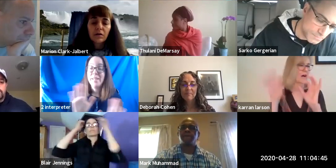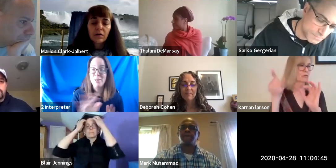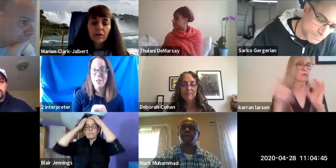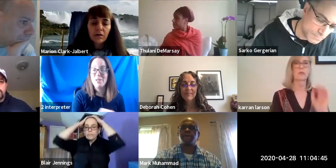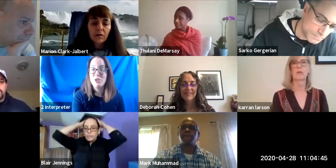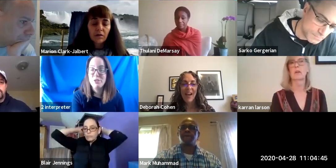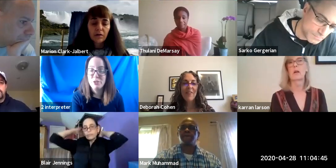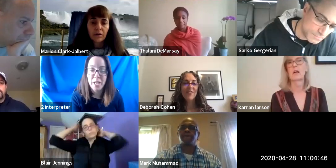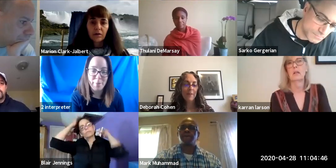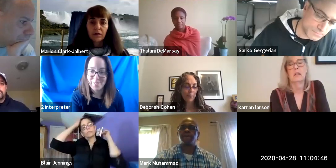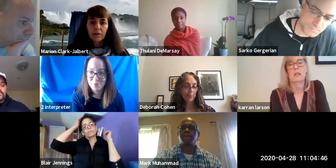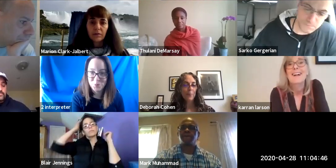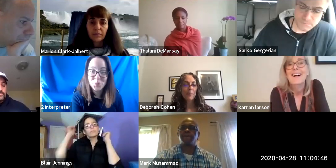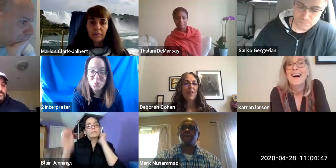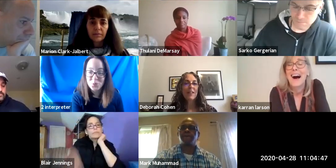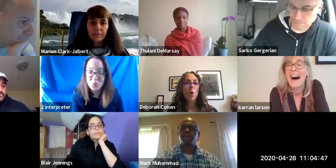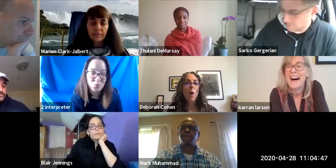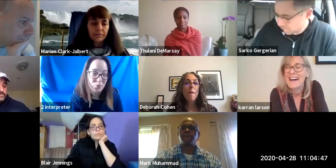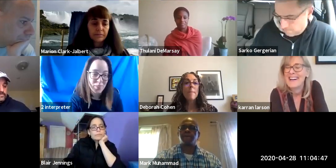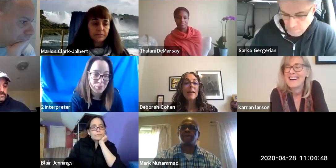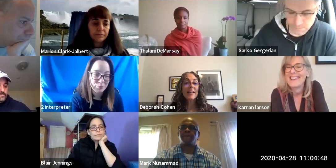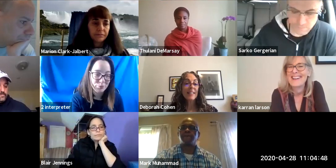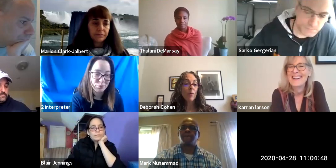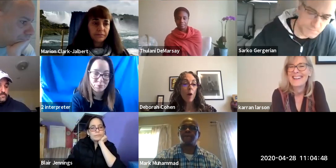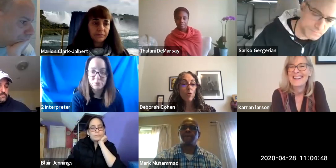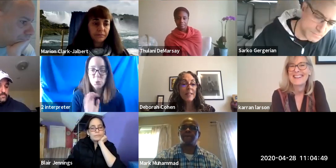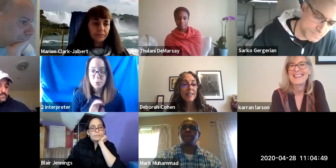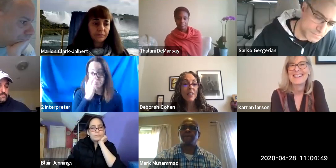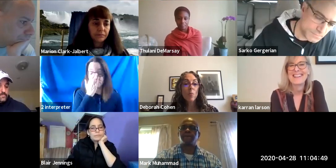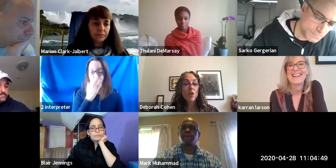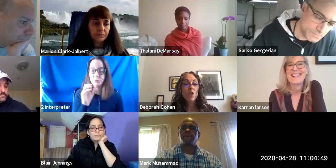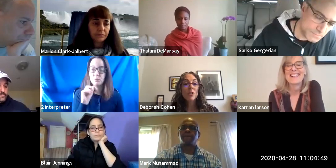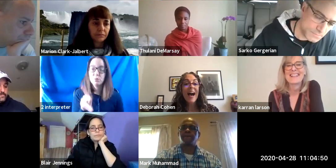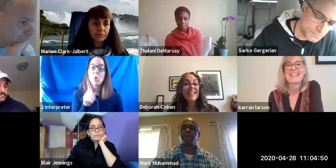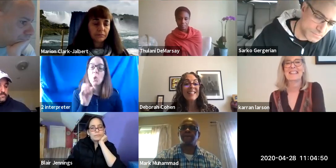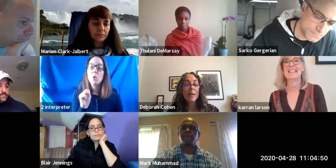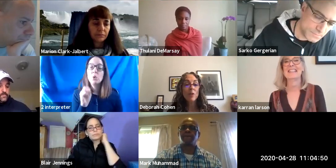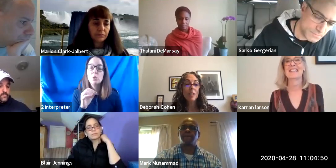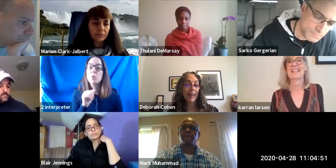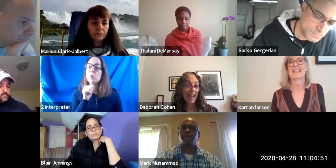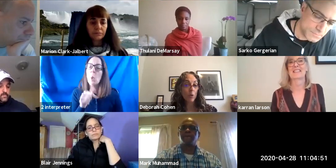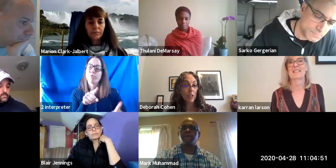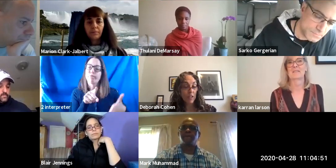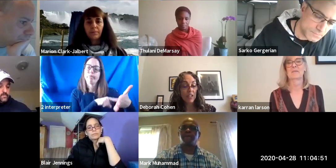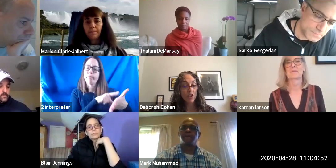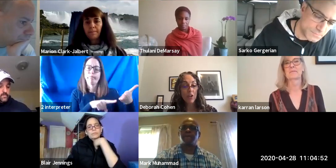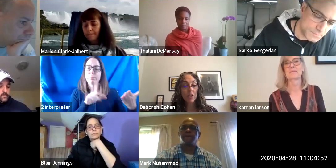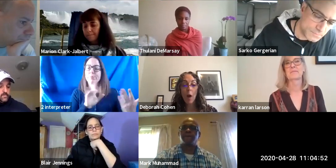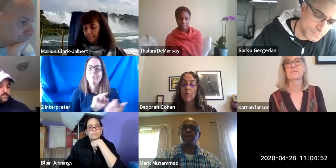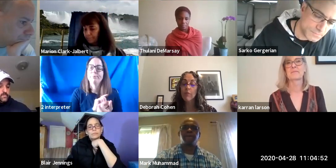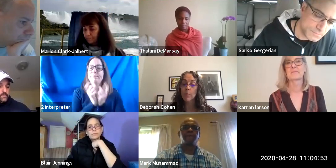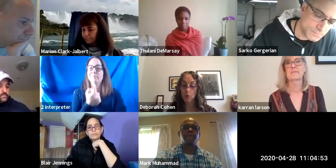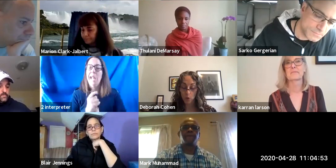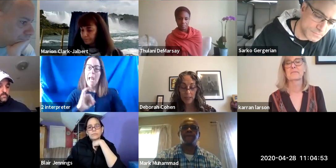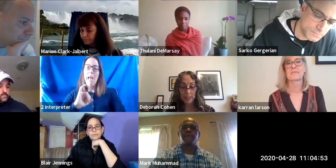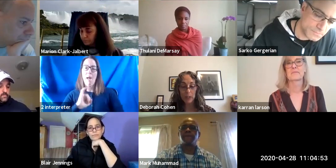Okay, now, all right. She got me. All right, so making an I statement. Without criticizing the other person, use an I statement to explain how you see the situation, how